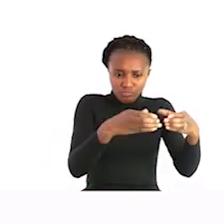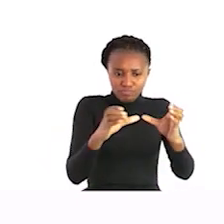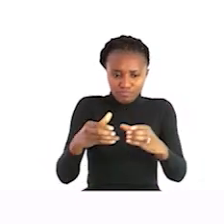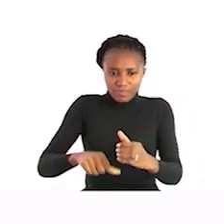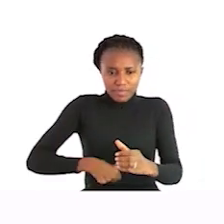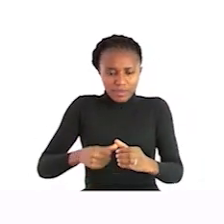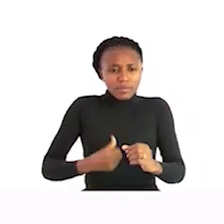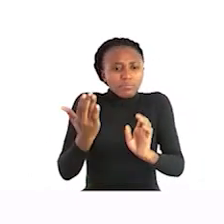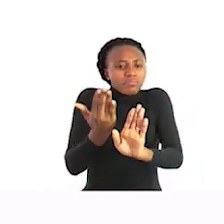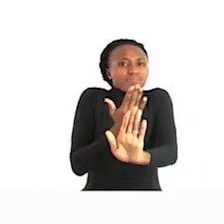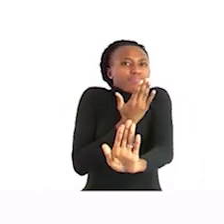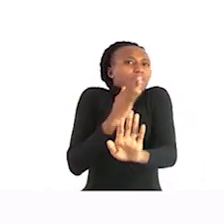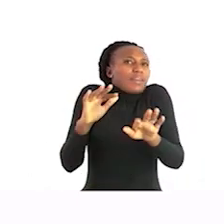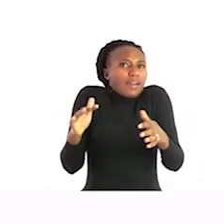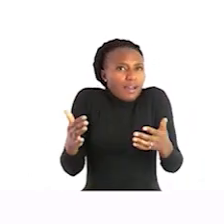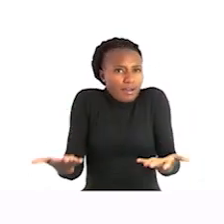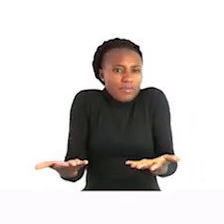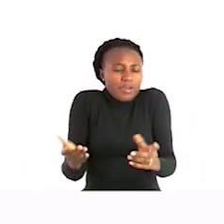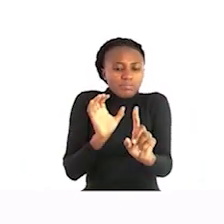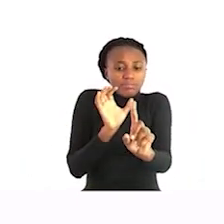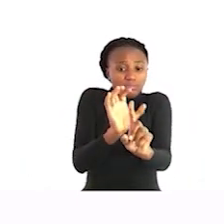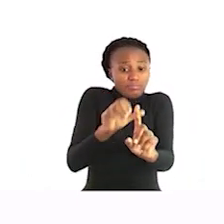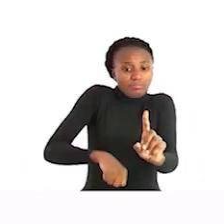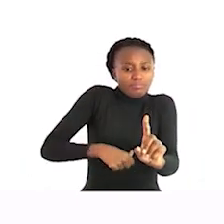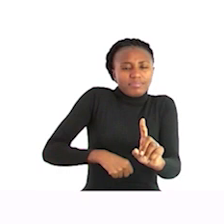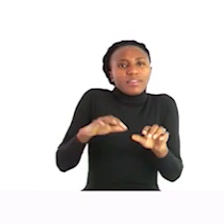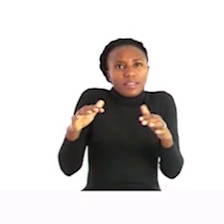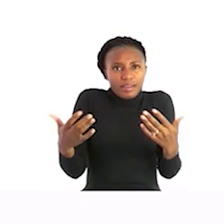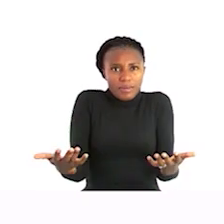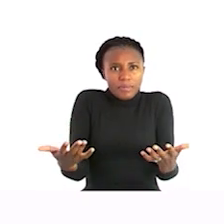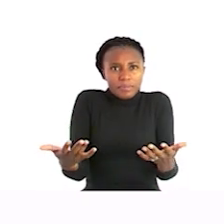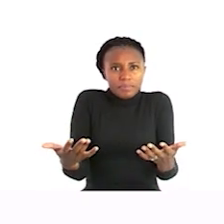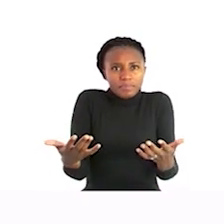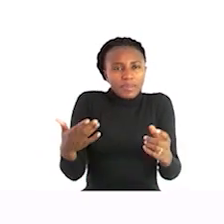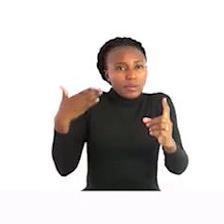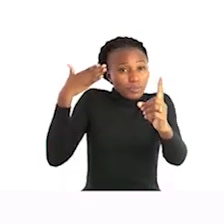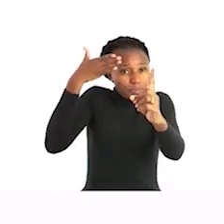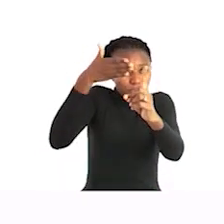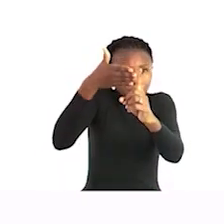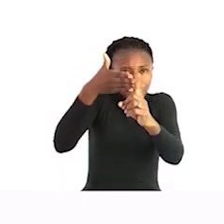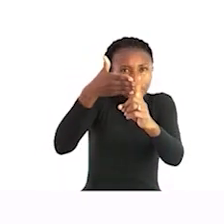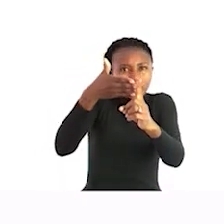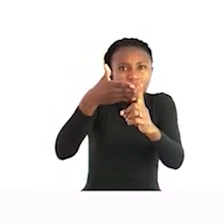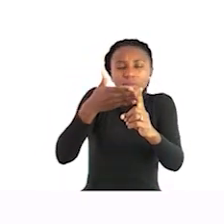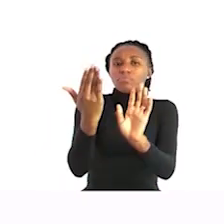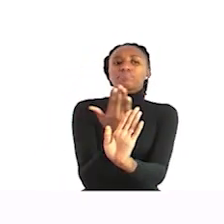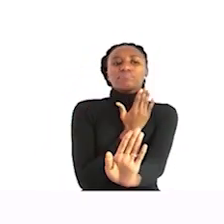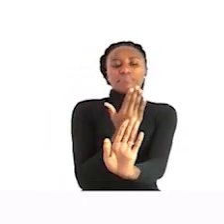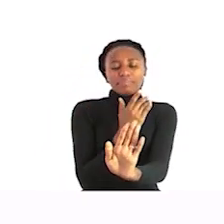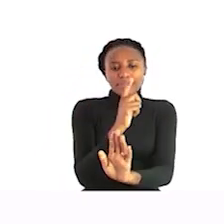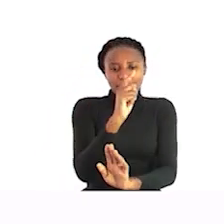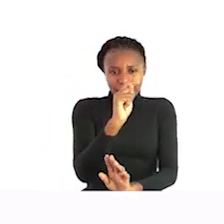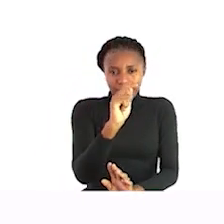of prevention, and the impacts of a disease. Right, our competency for today is state how to prevent